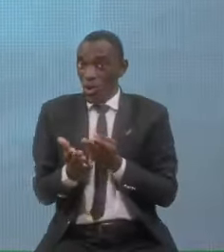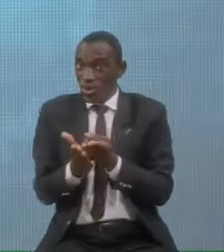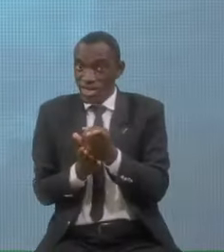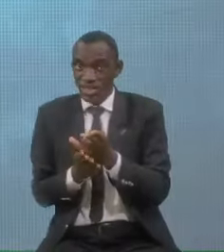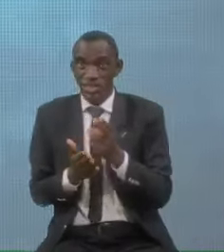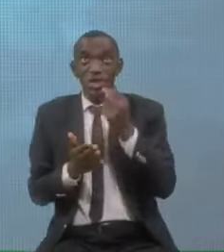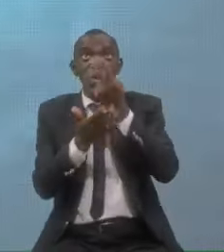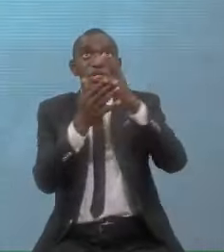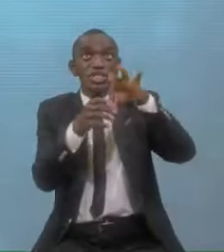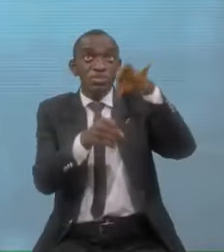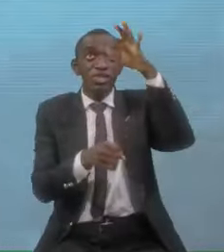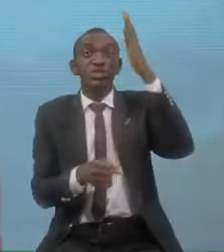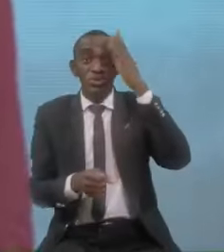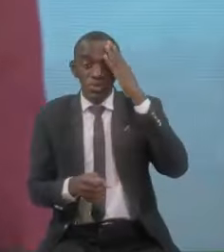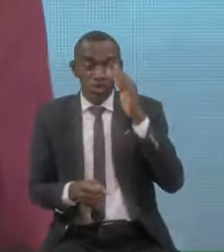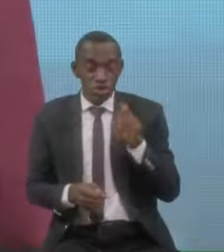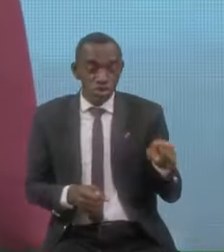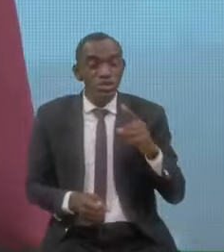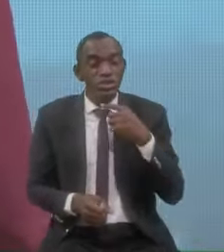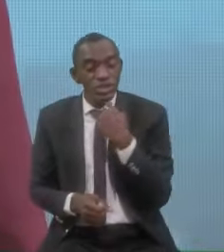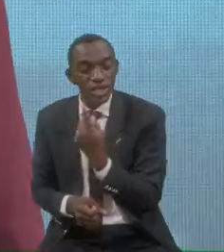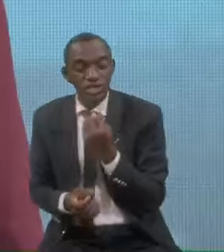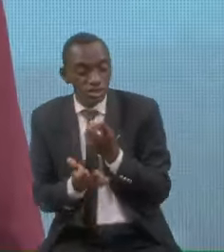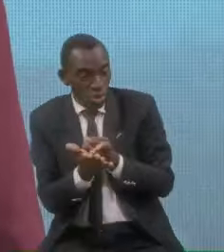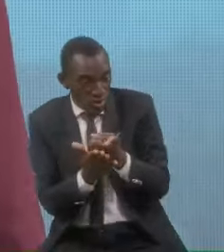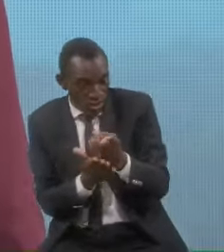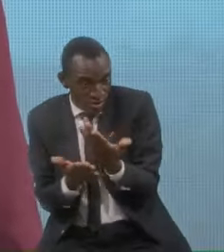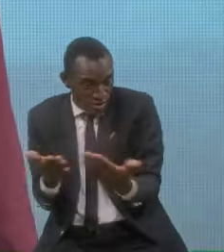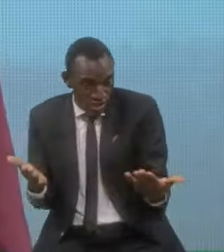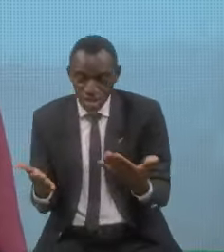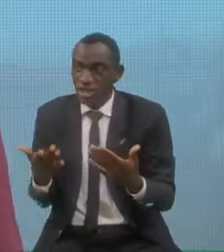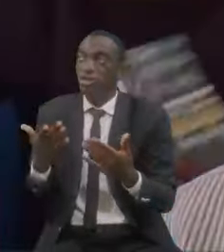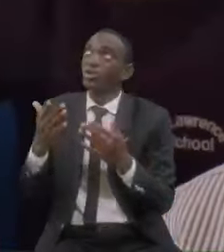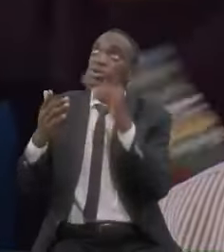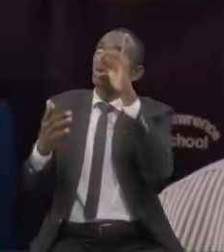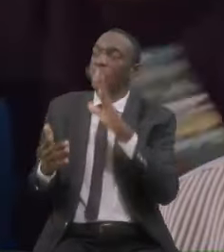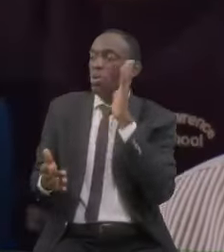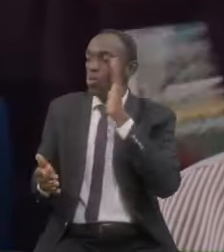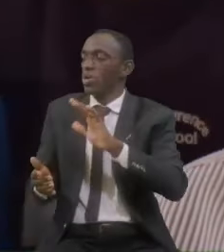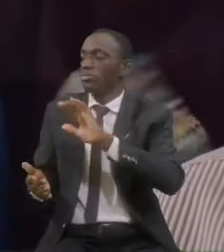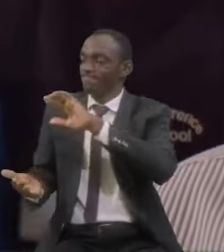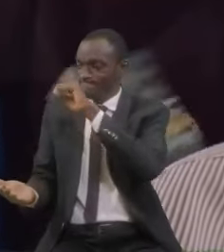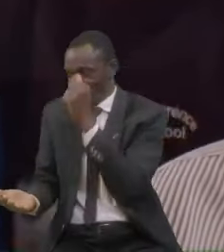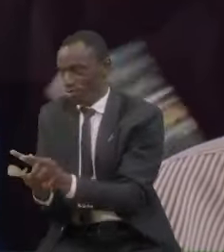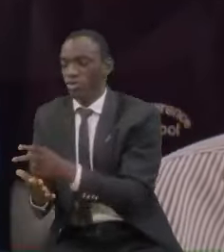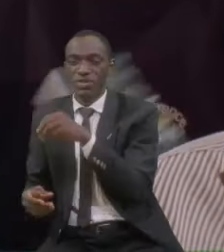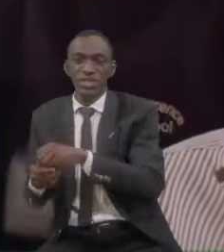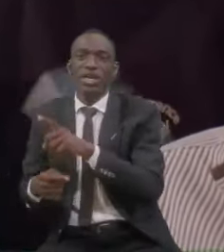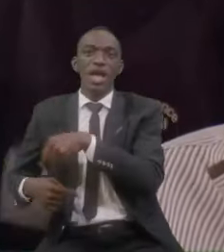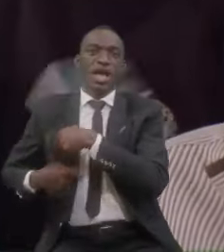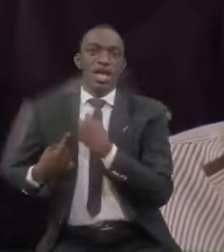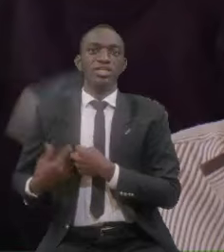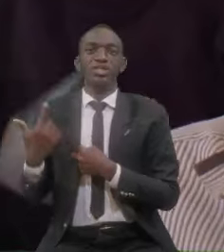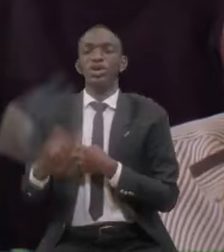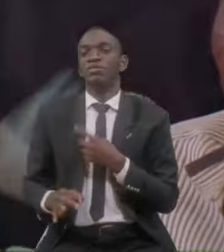telling the truth, will register in the heart of that lady. And the only answer she would